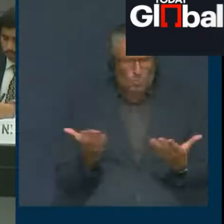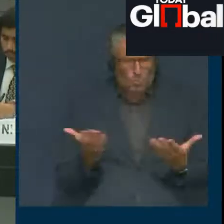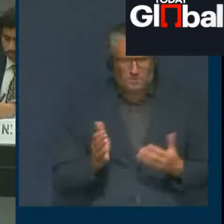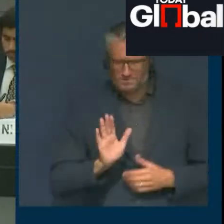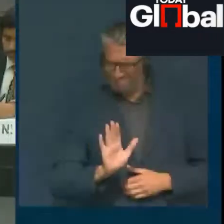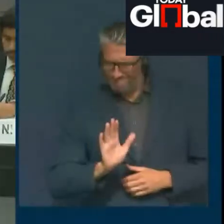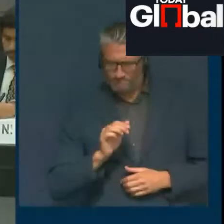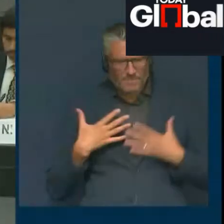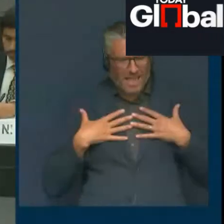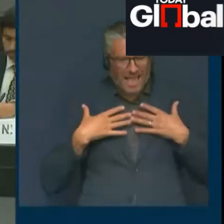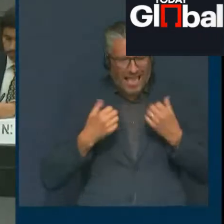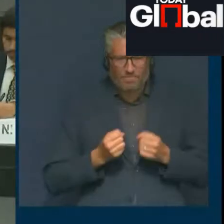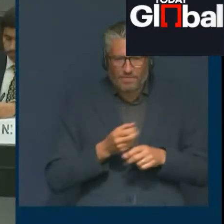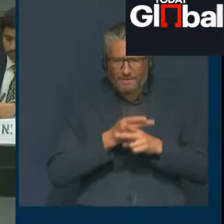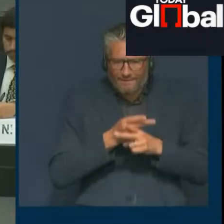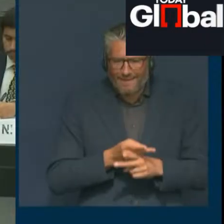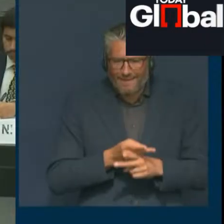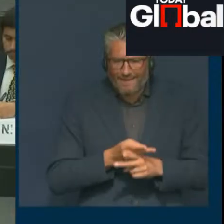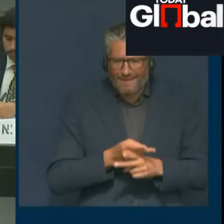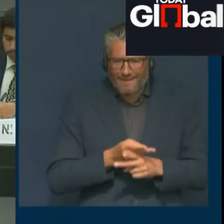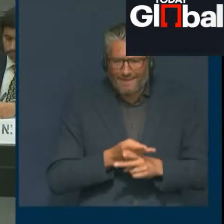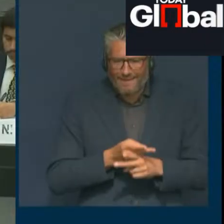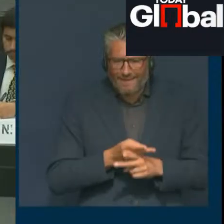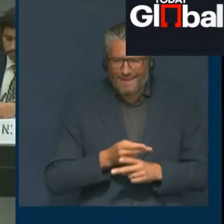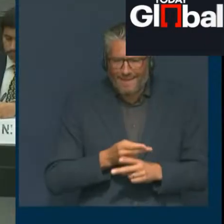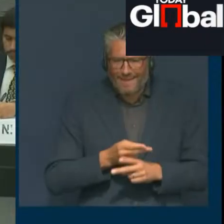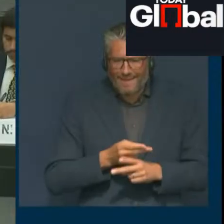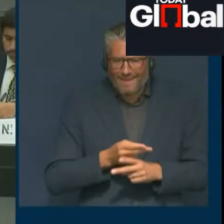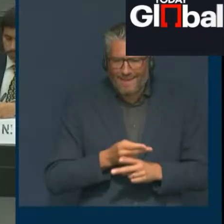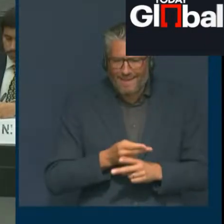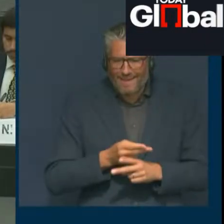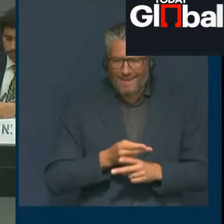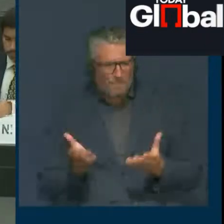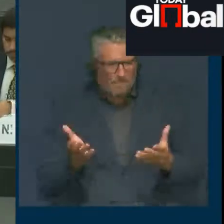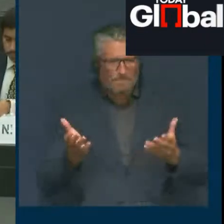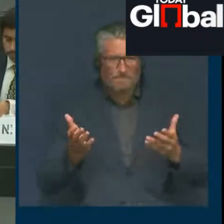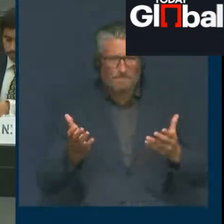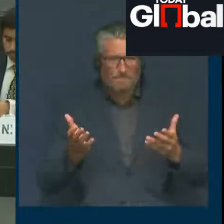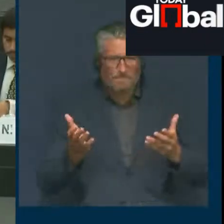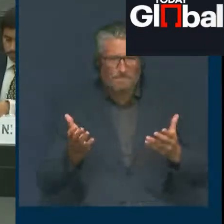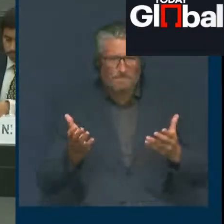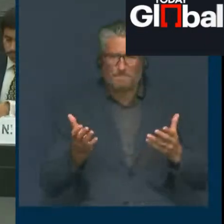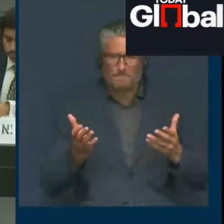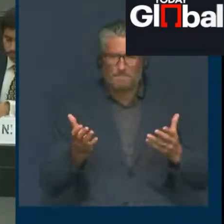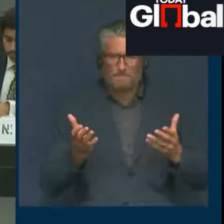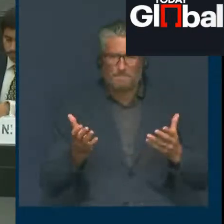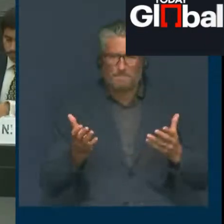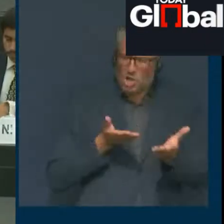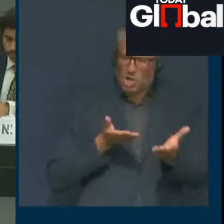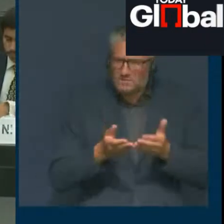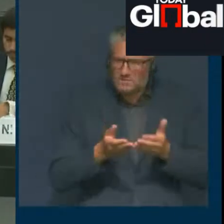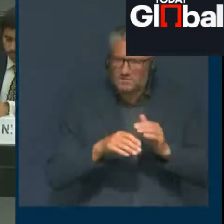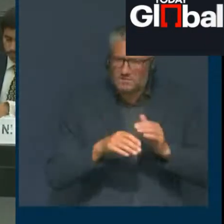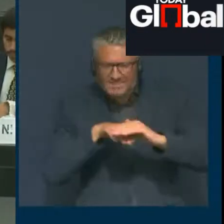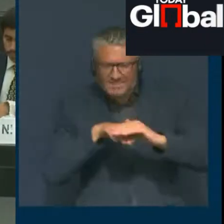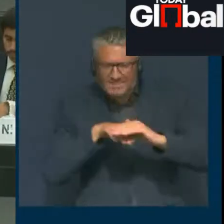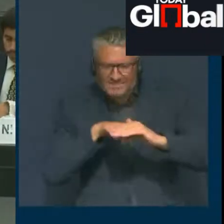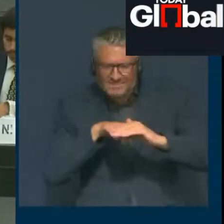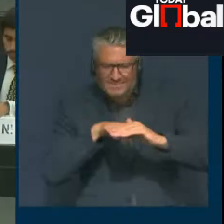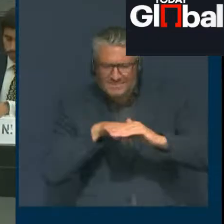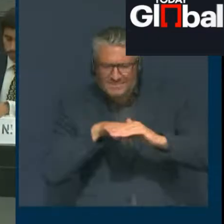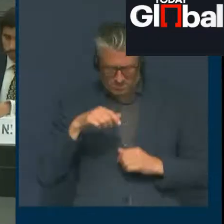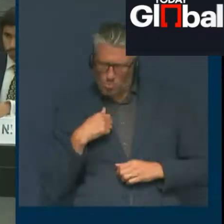as well as protection and access to services. information